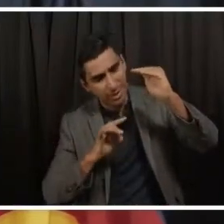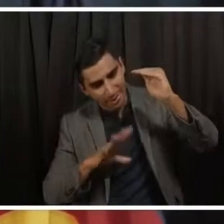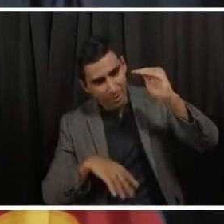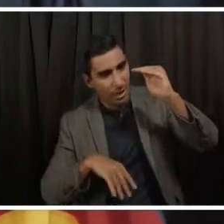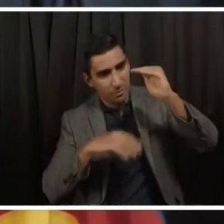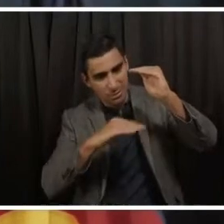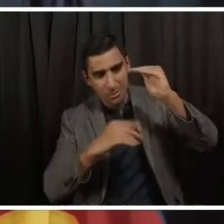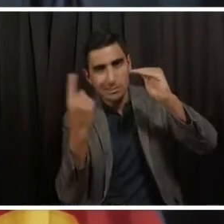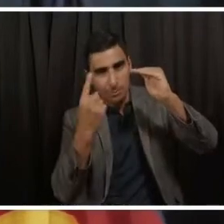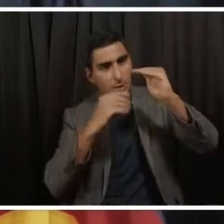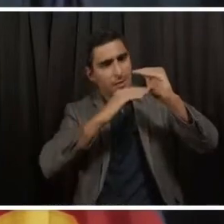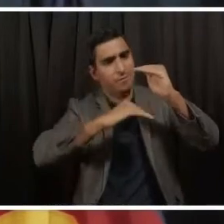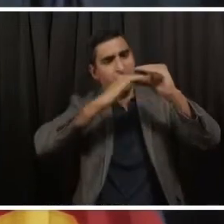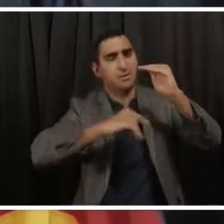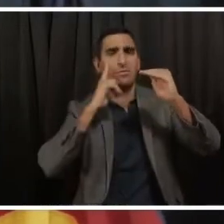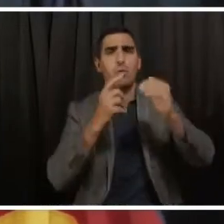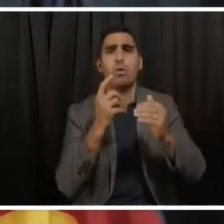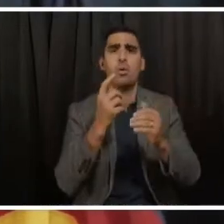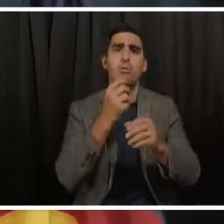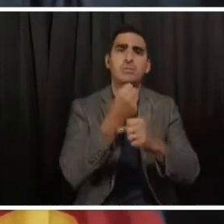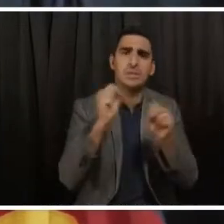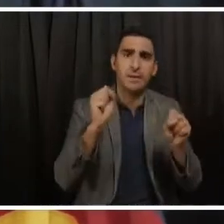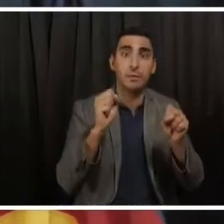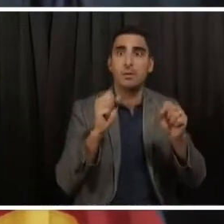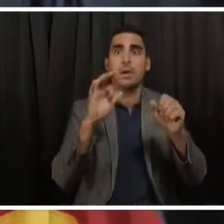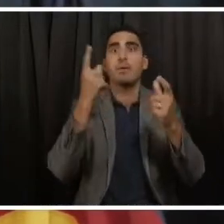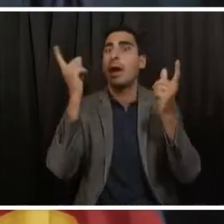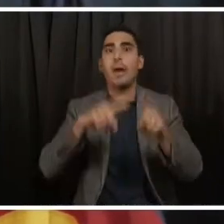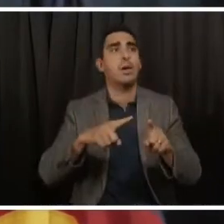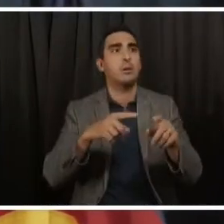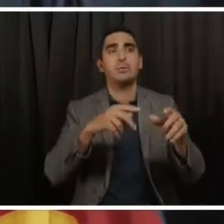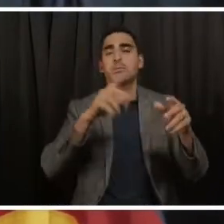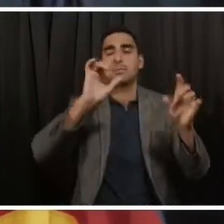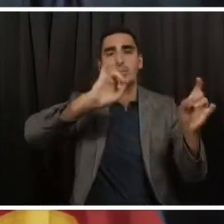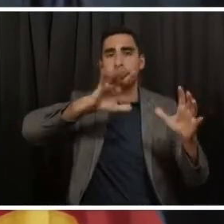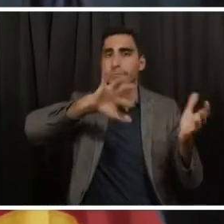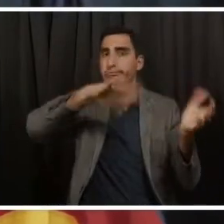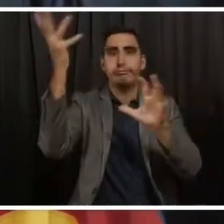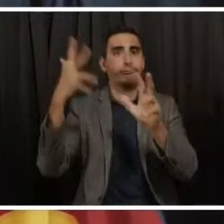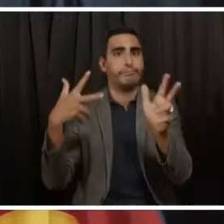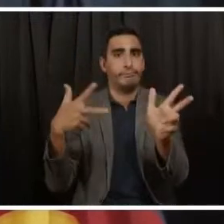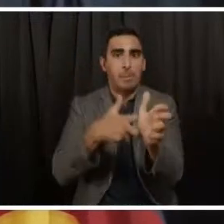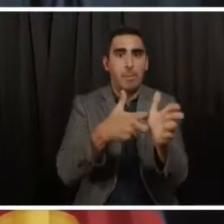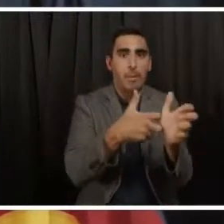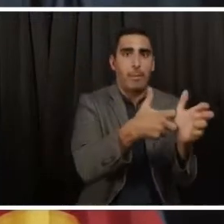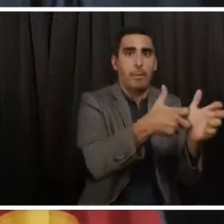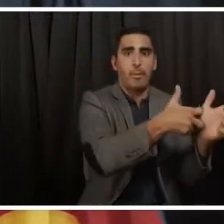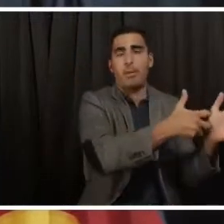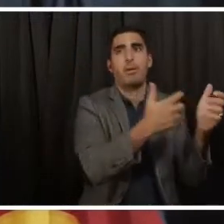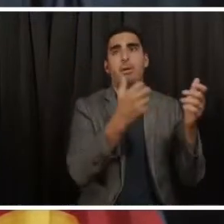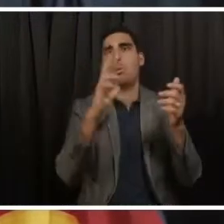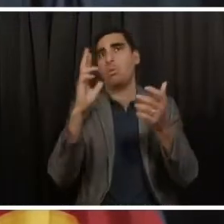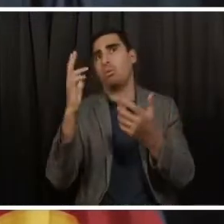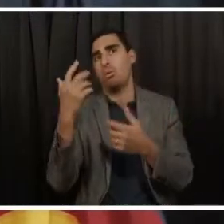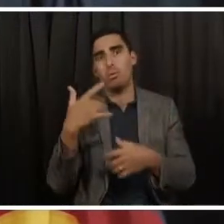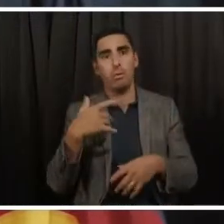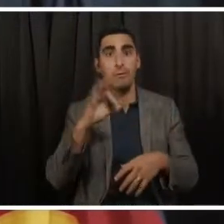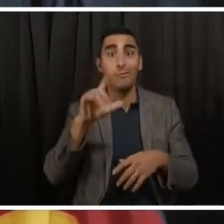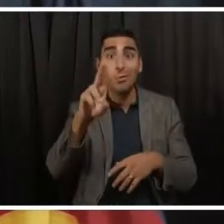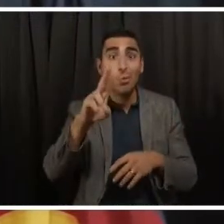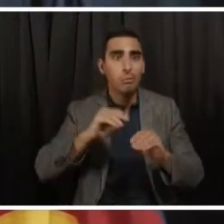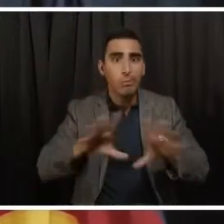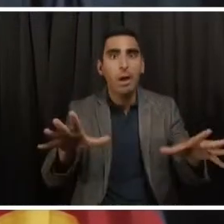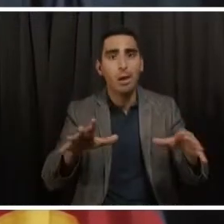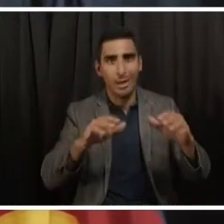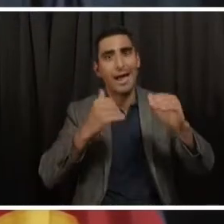or there's a 50-car pileup and the need for a lot of to be hospitalized, that's that extra room that they have. So it is very close when we're in